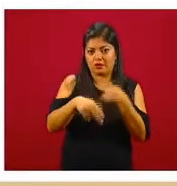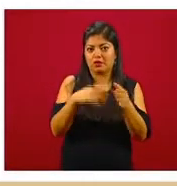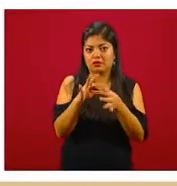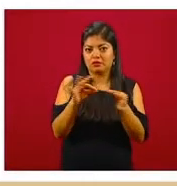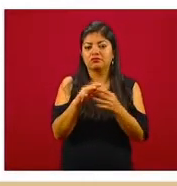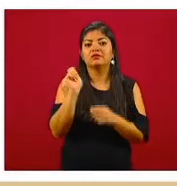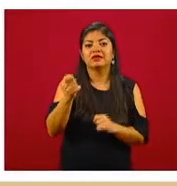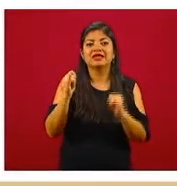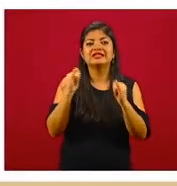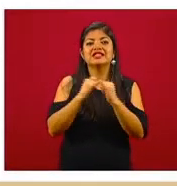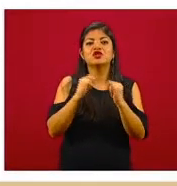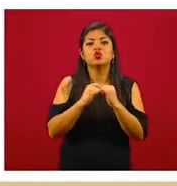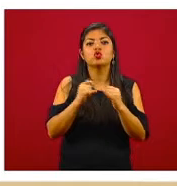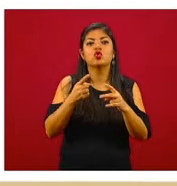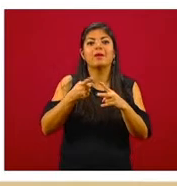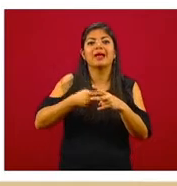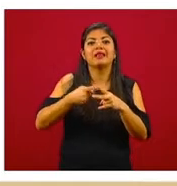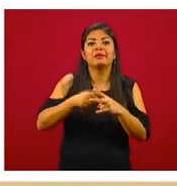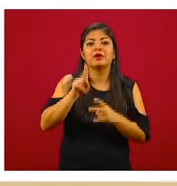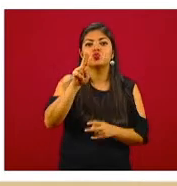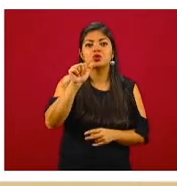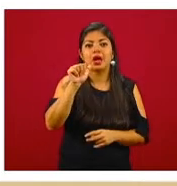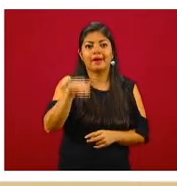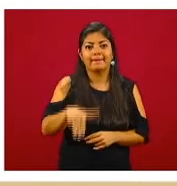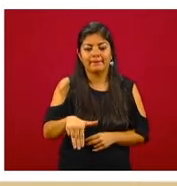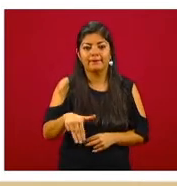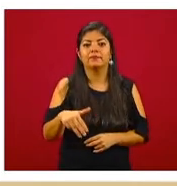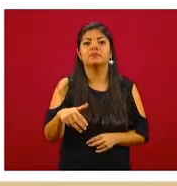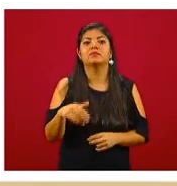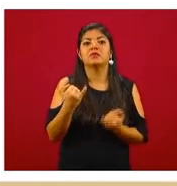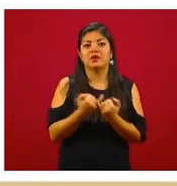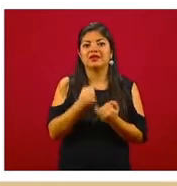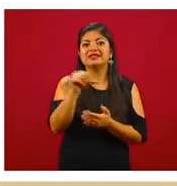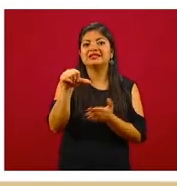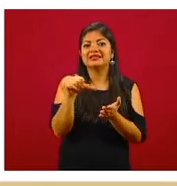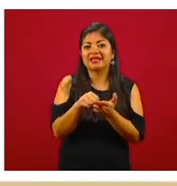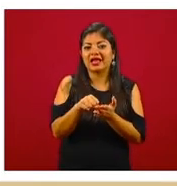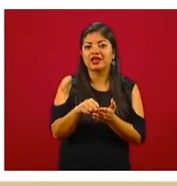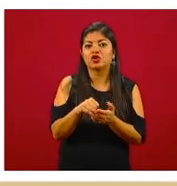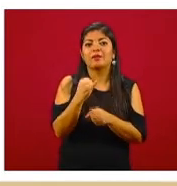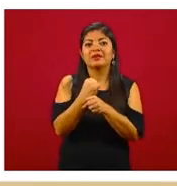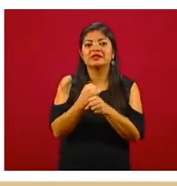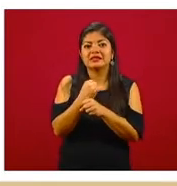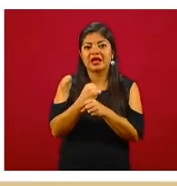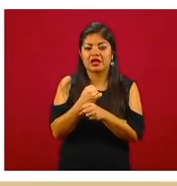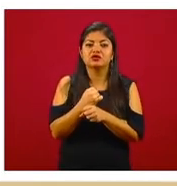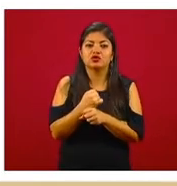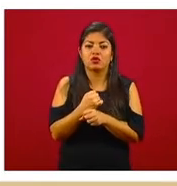received from these authors that you can see on your screen down to your left,